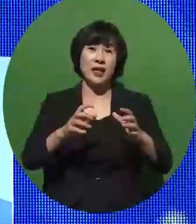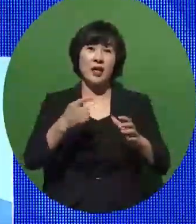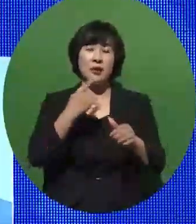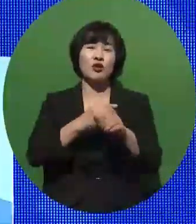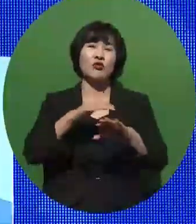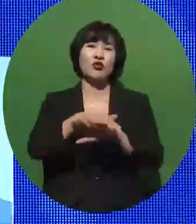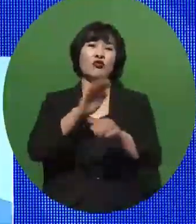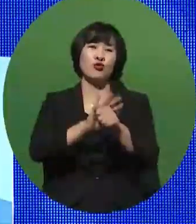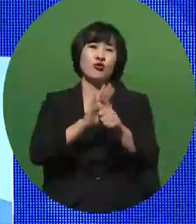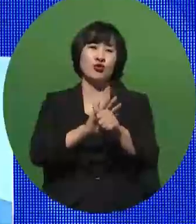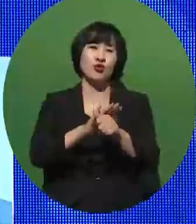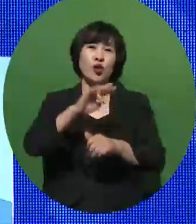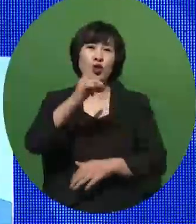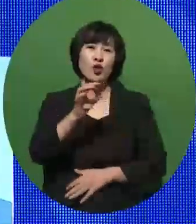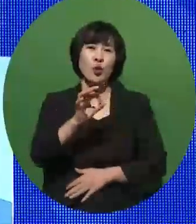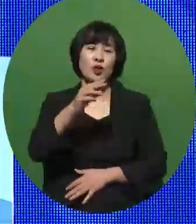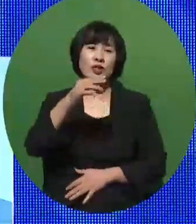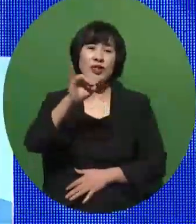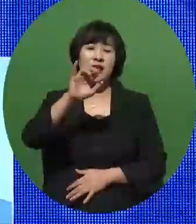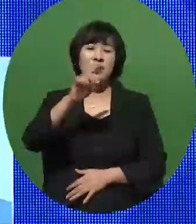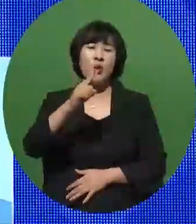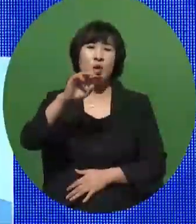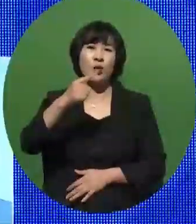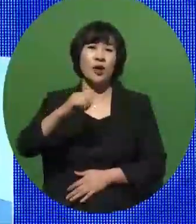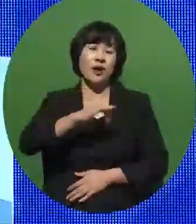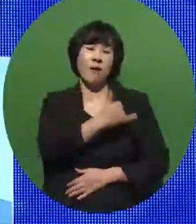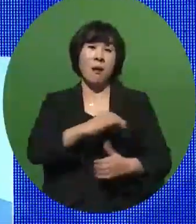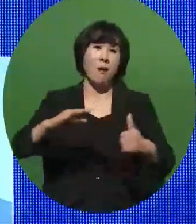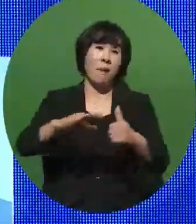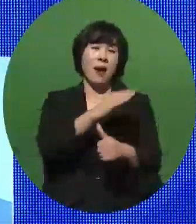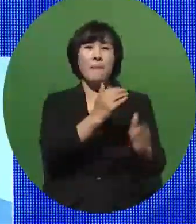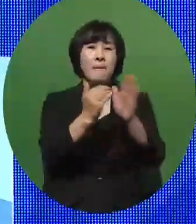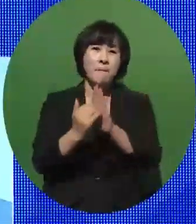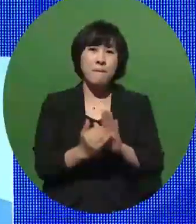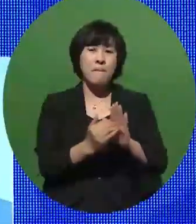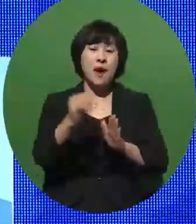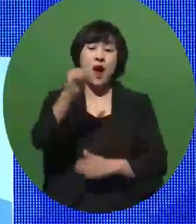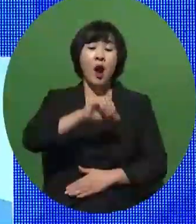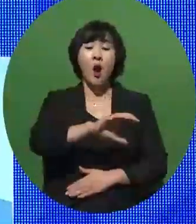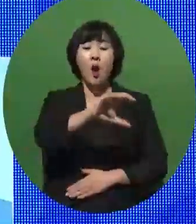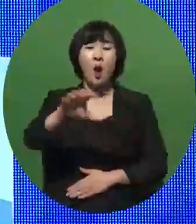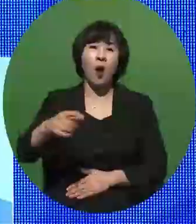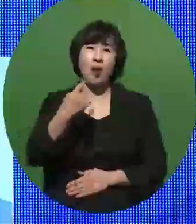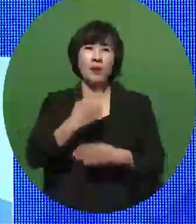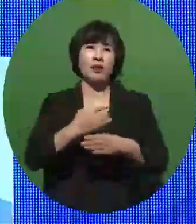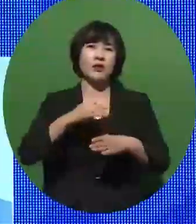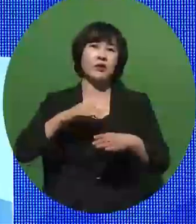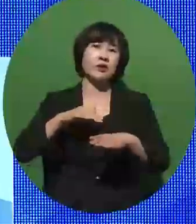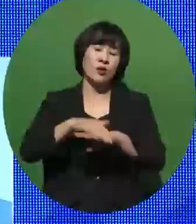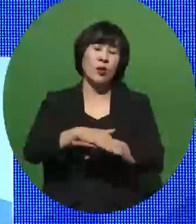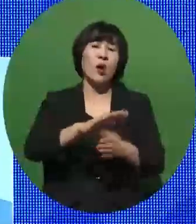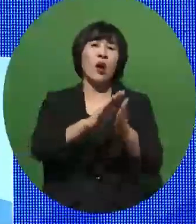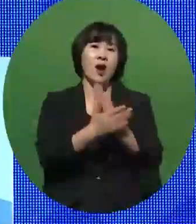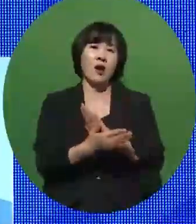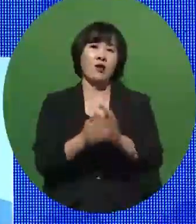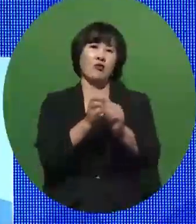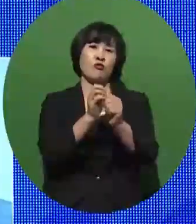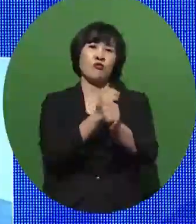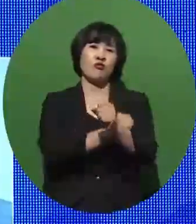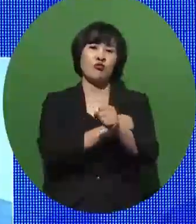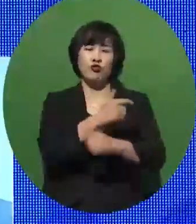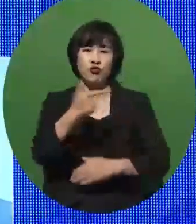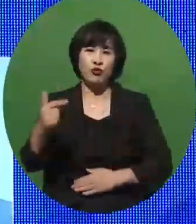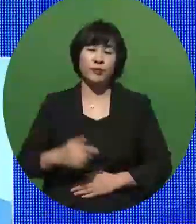etc., contributing to the elevation of Korea to the ranks of the world developed countries. He also has